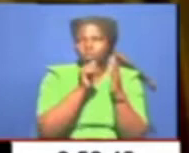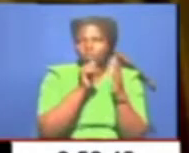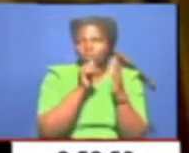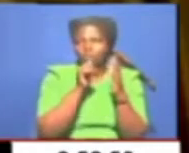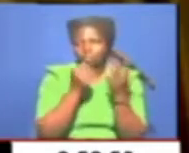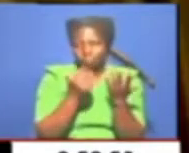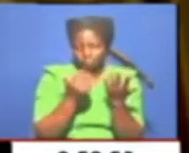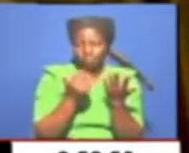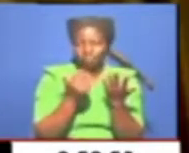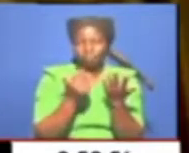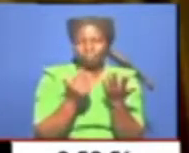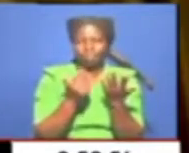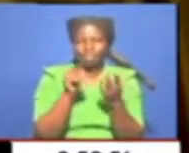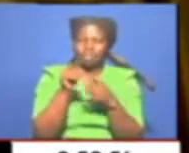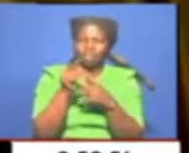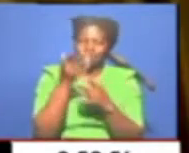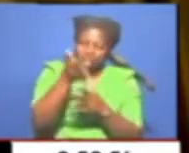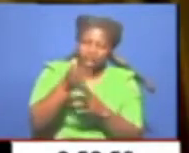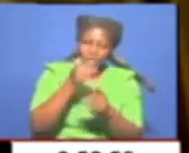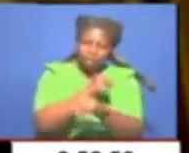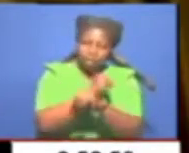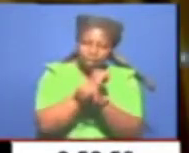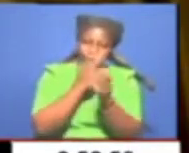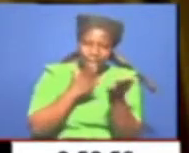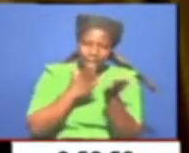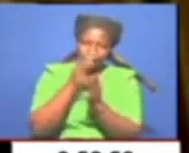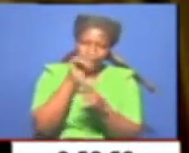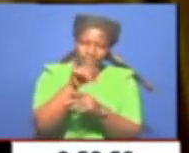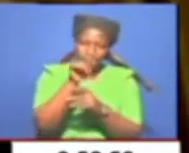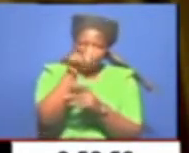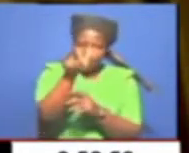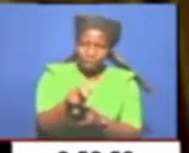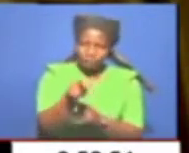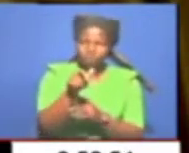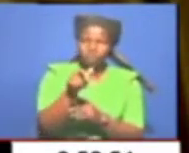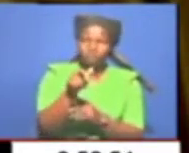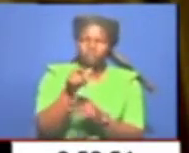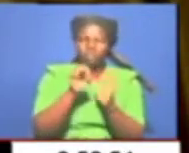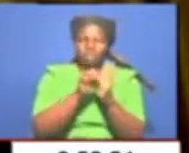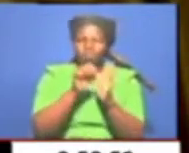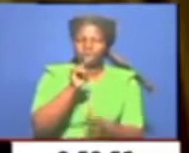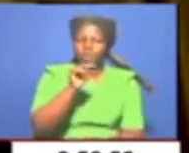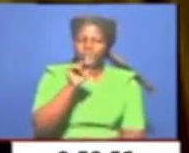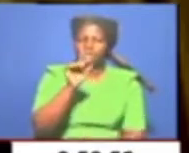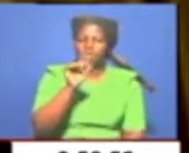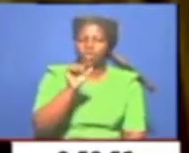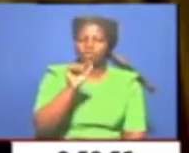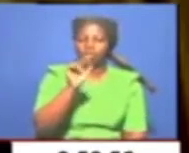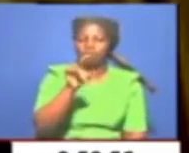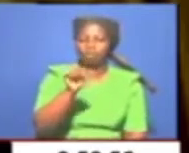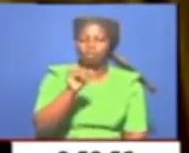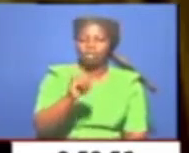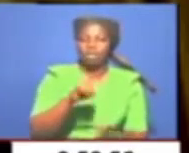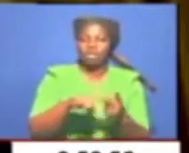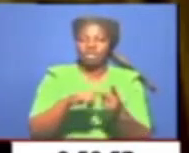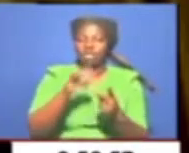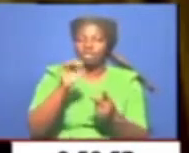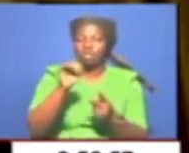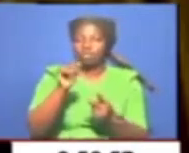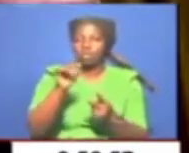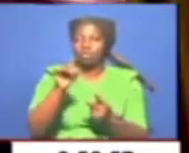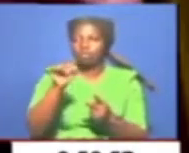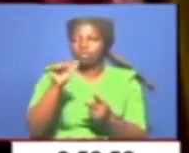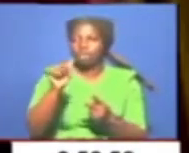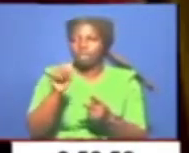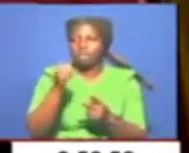precisely to protect the rights of such persons, such as Ngugi and Odunga. If they decide once Uhuru is no longer in office that they want to